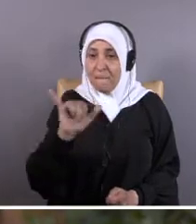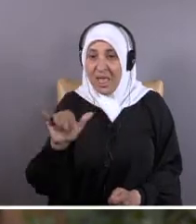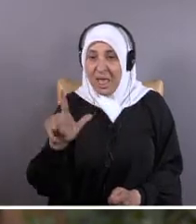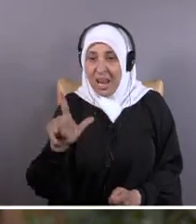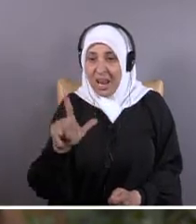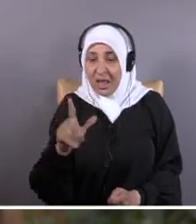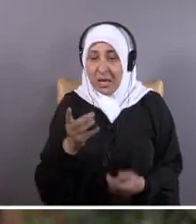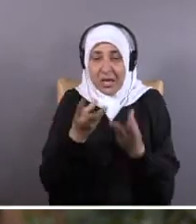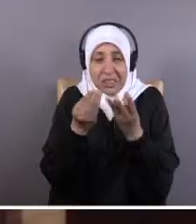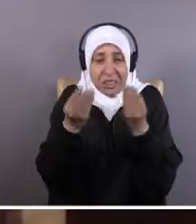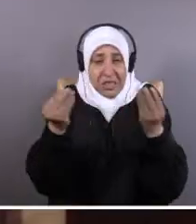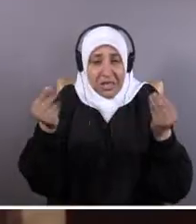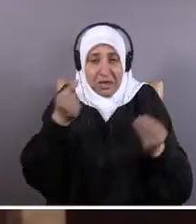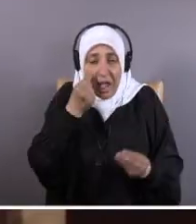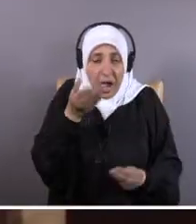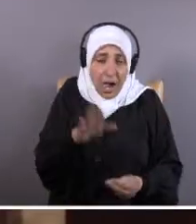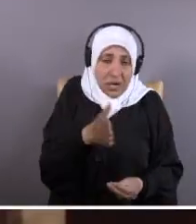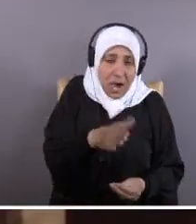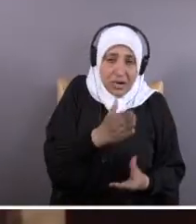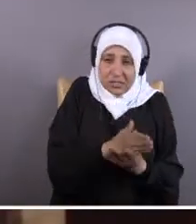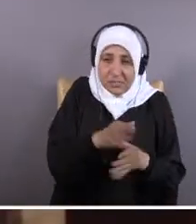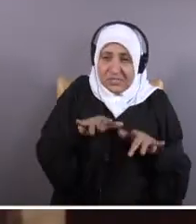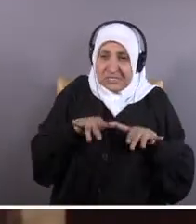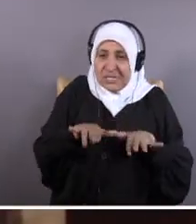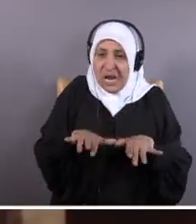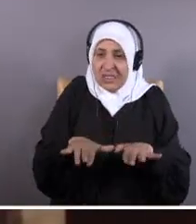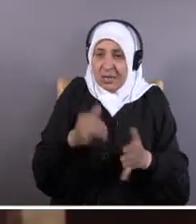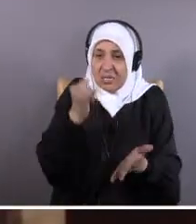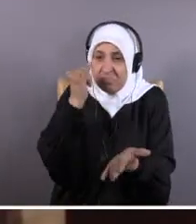because the impact